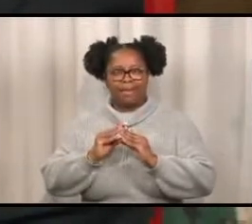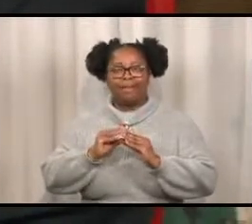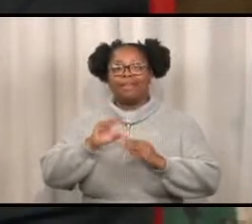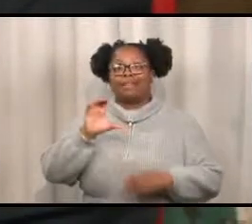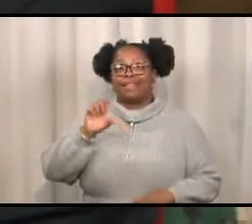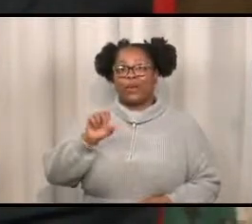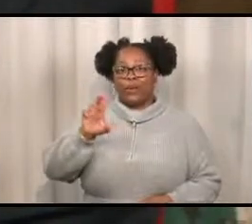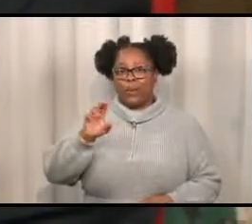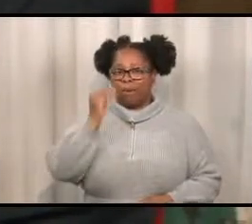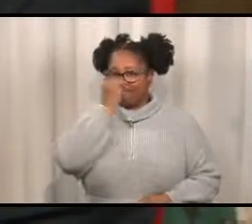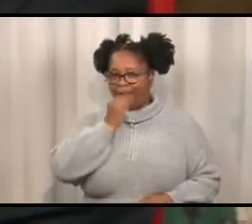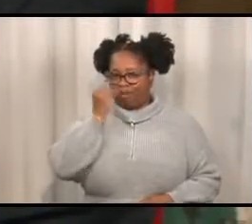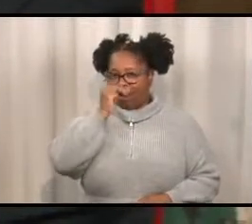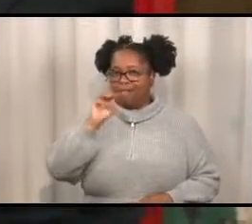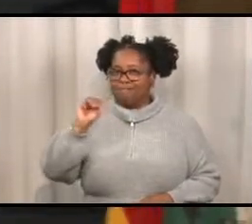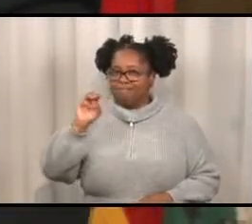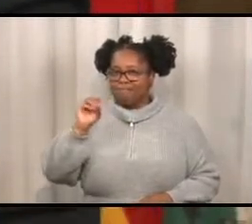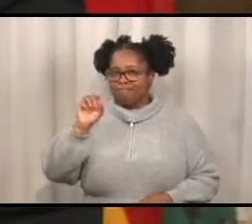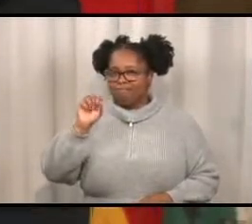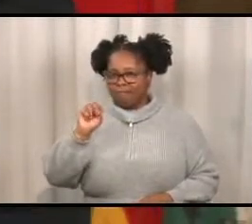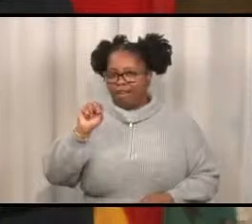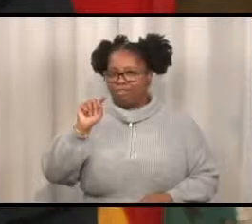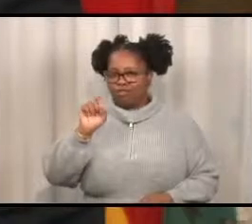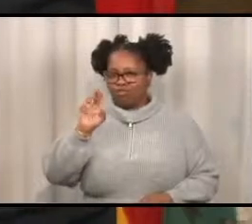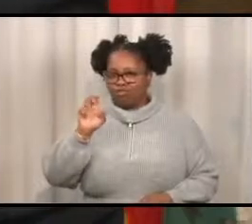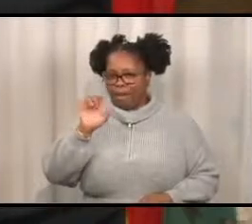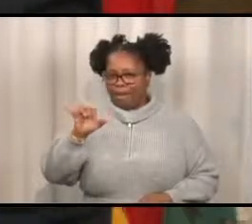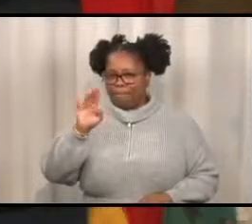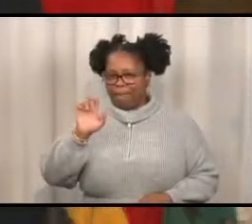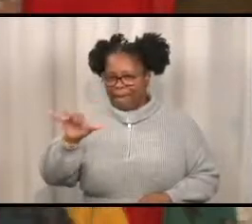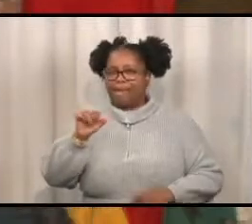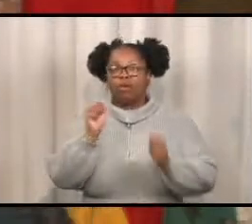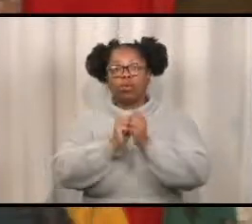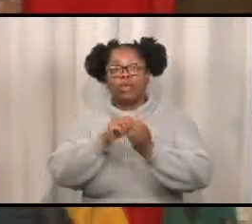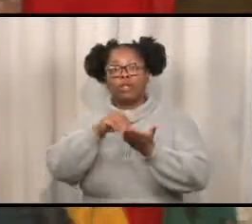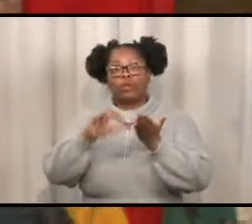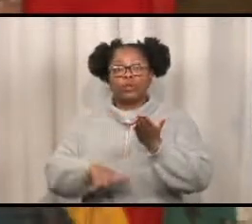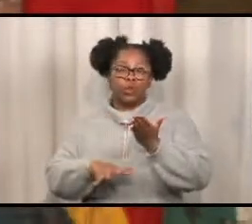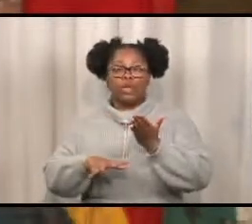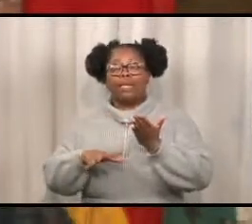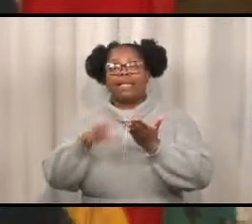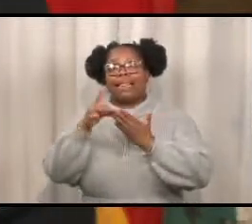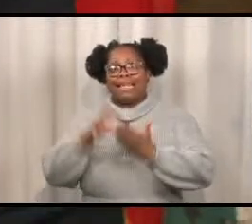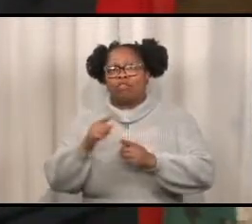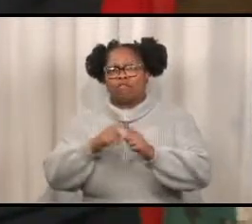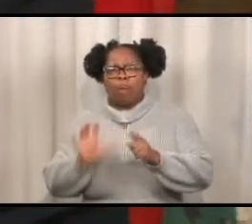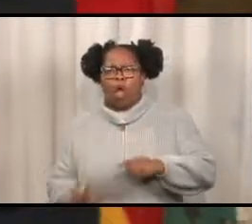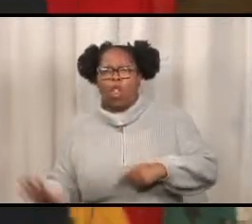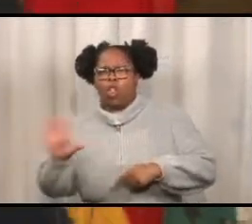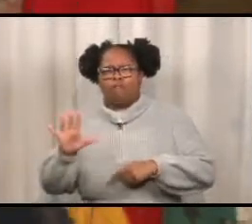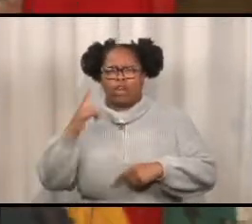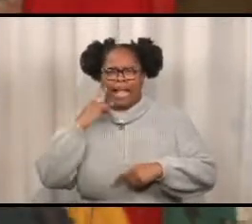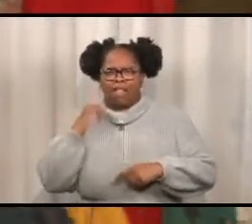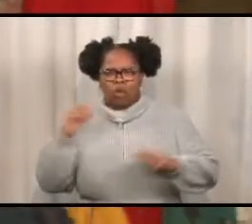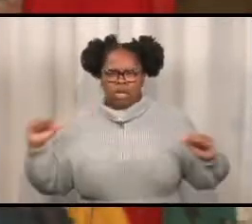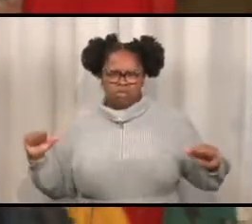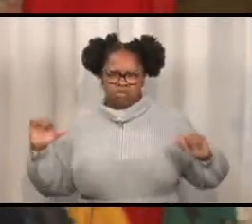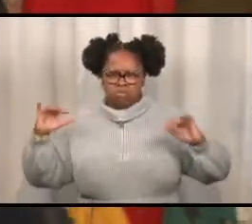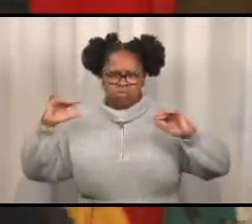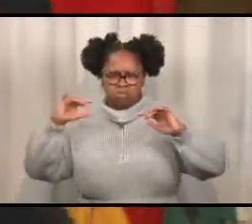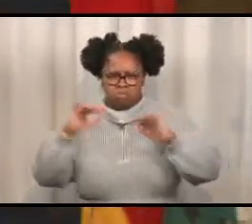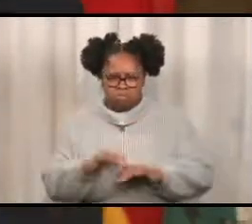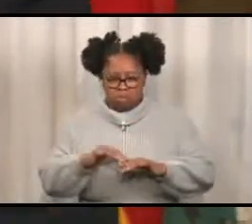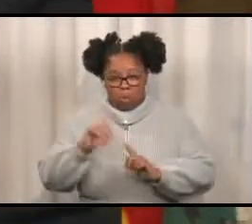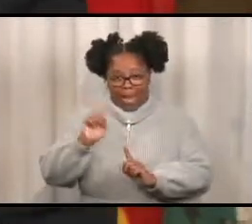Bay with student leaders from across the state at the Leon Panetta Institute. And Leon Panetta, great